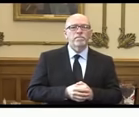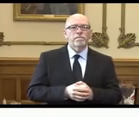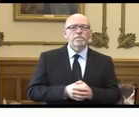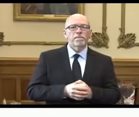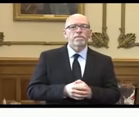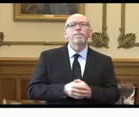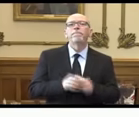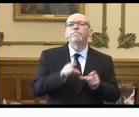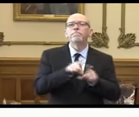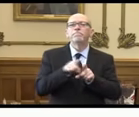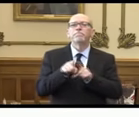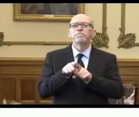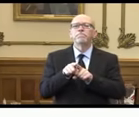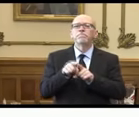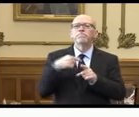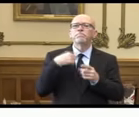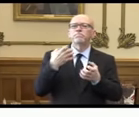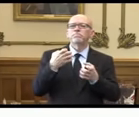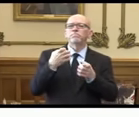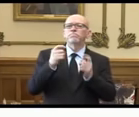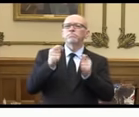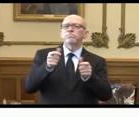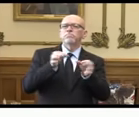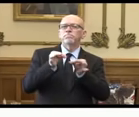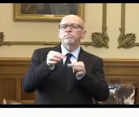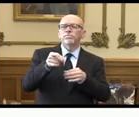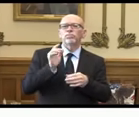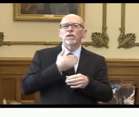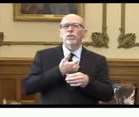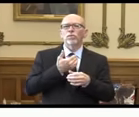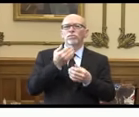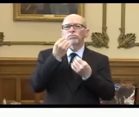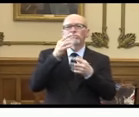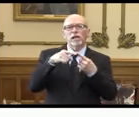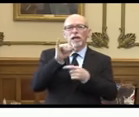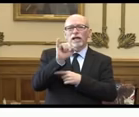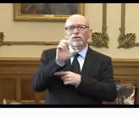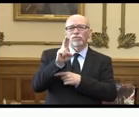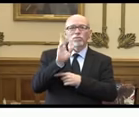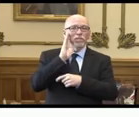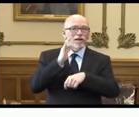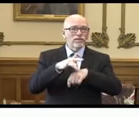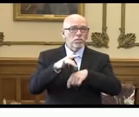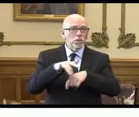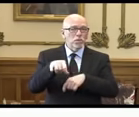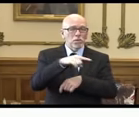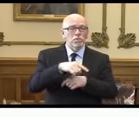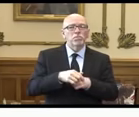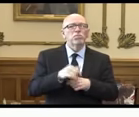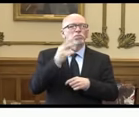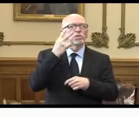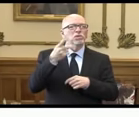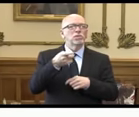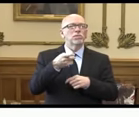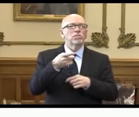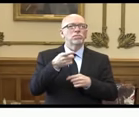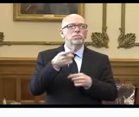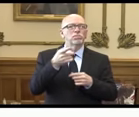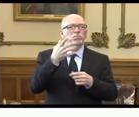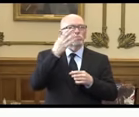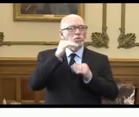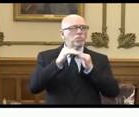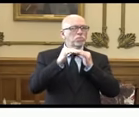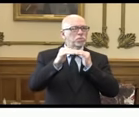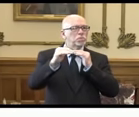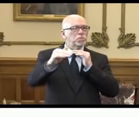I also wanna go over briefly the daily updates on our ICU bed availability. You'll see that this is held fairly steady, and